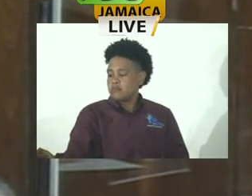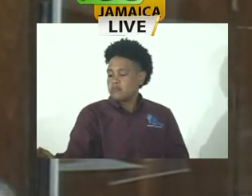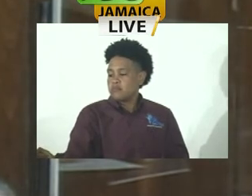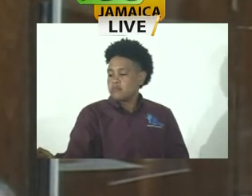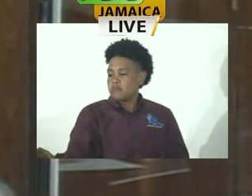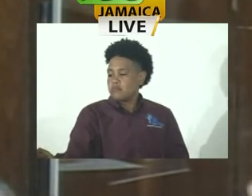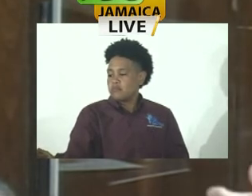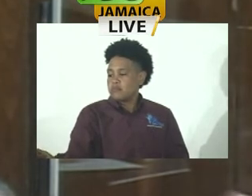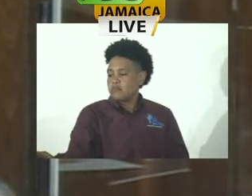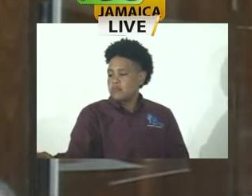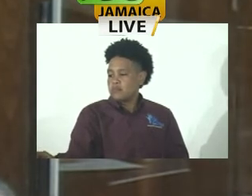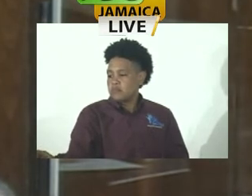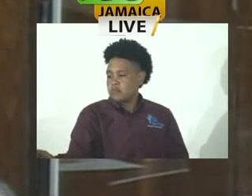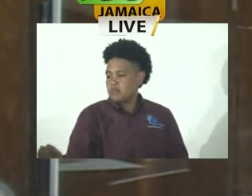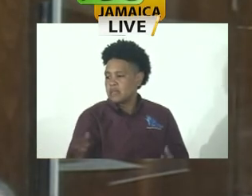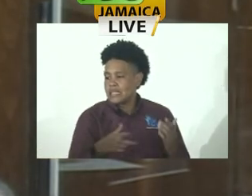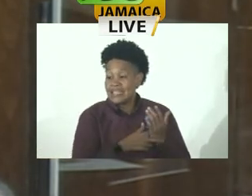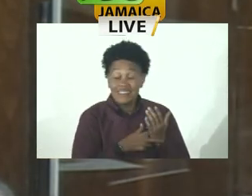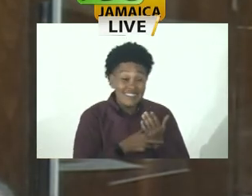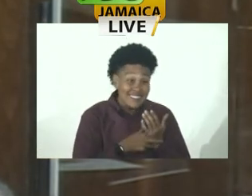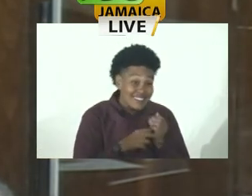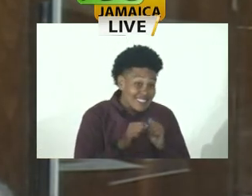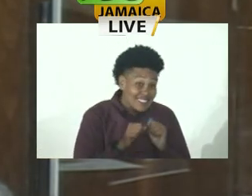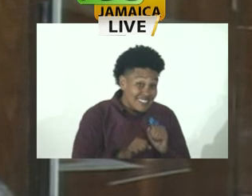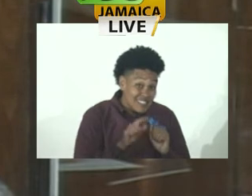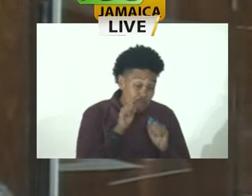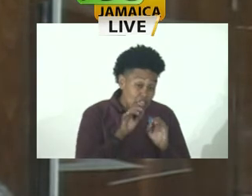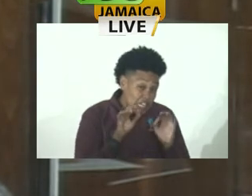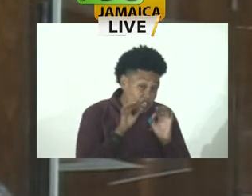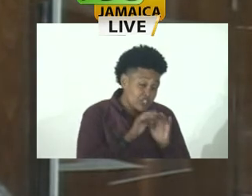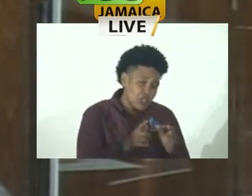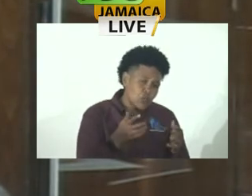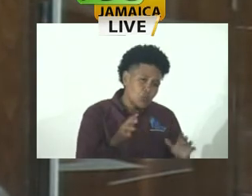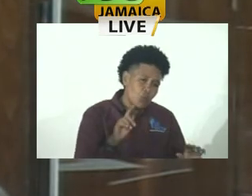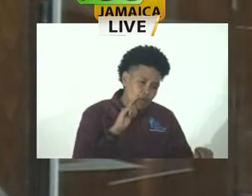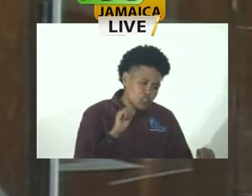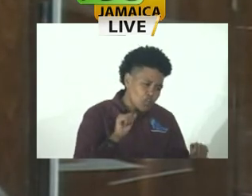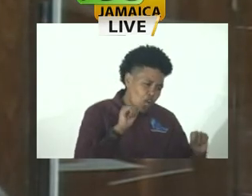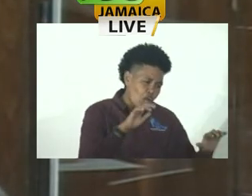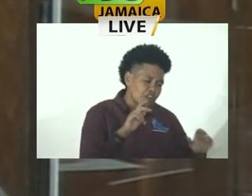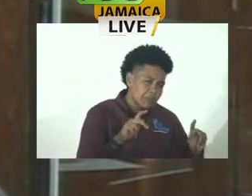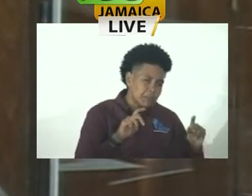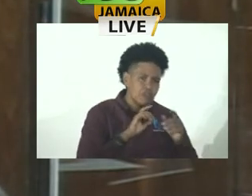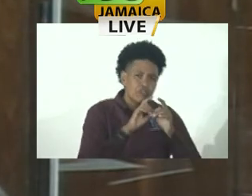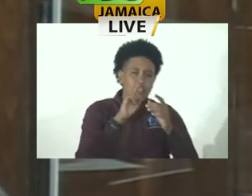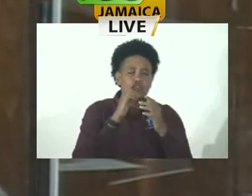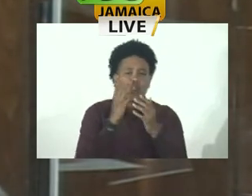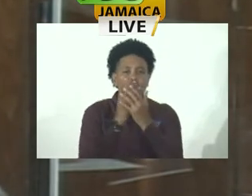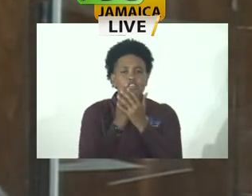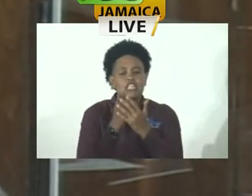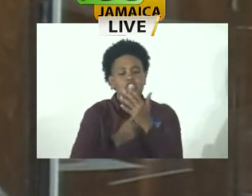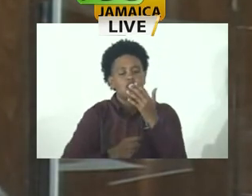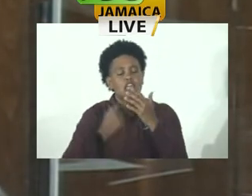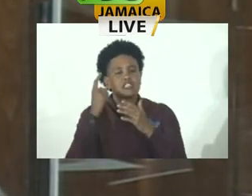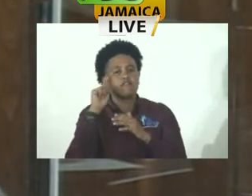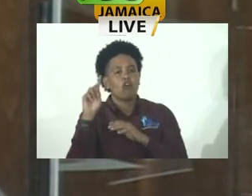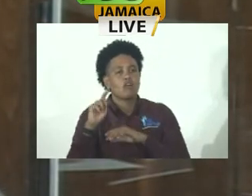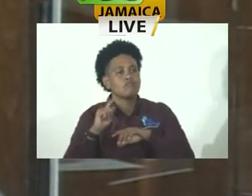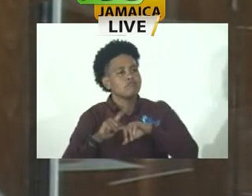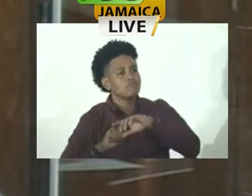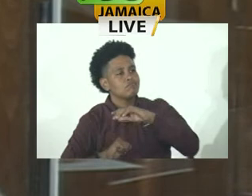want to be congregating people pursuant to arrest and charge for curfew